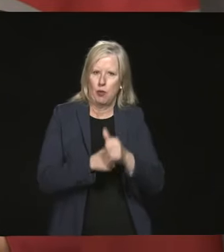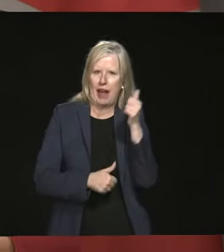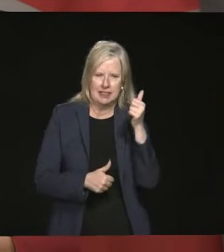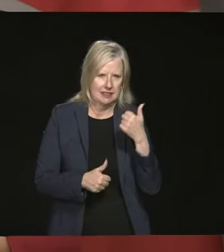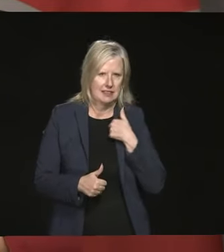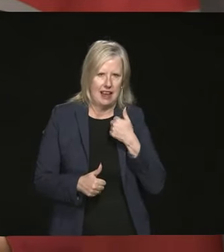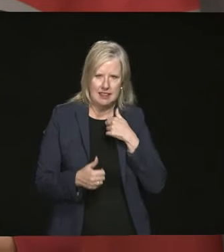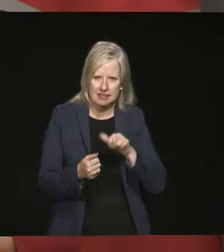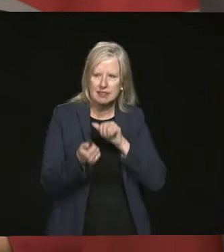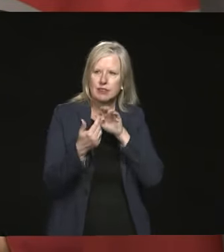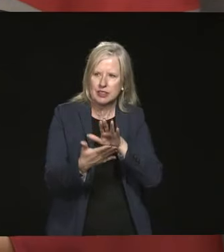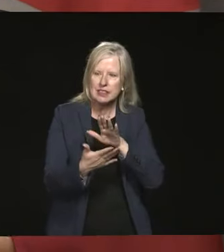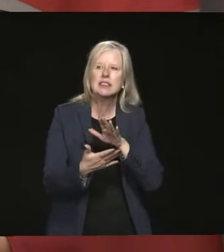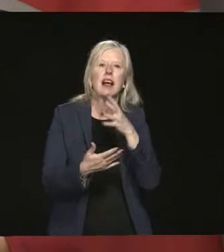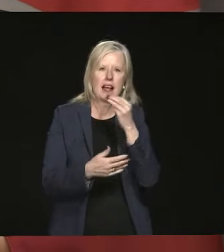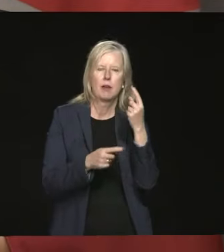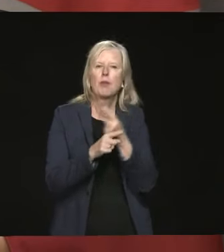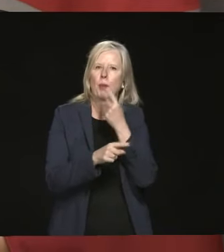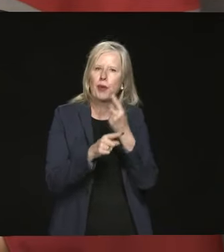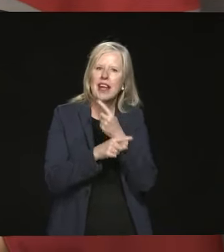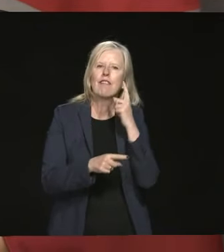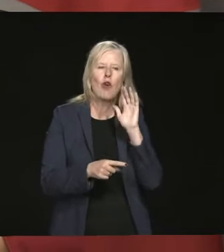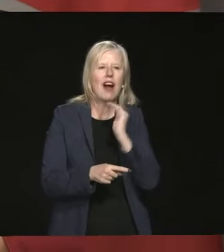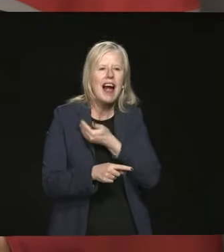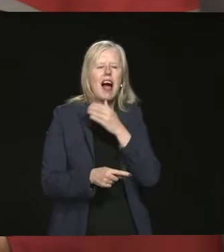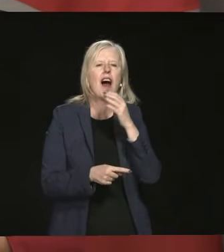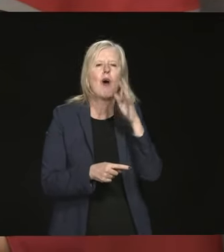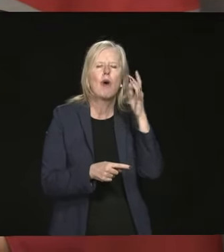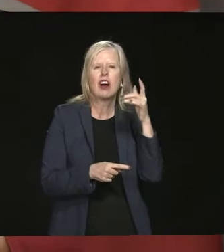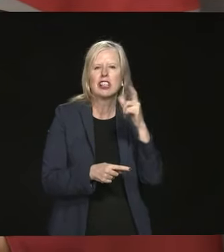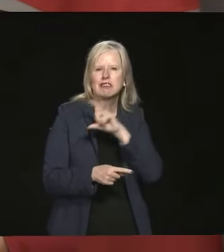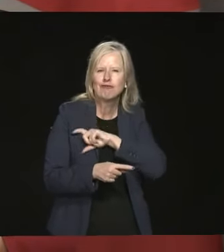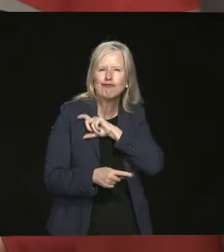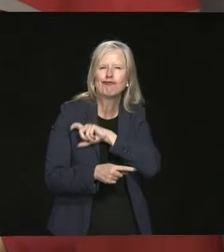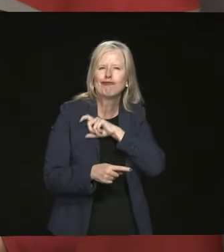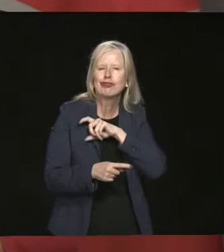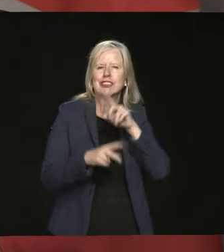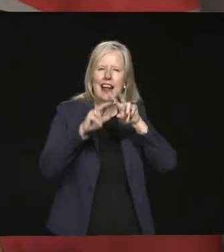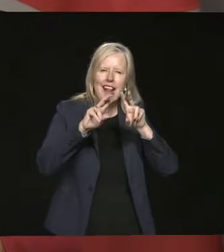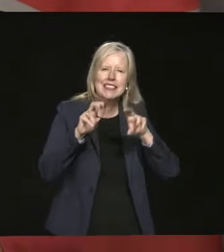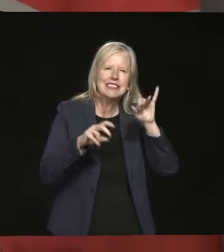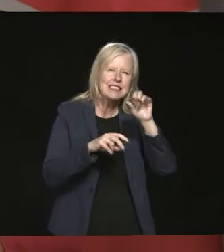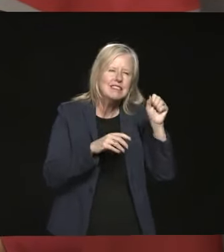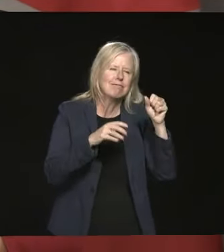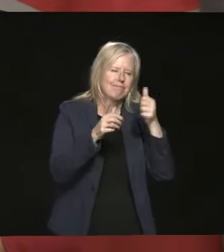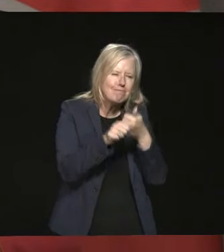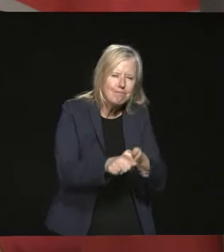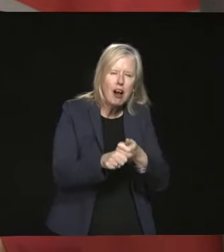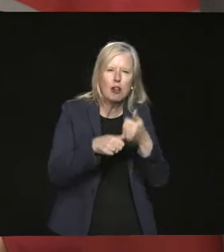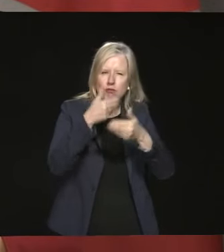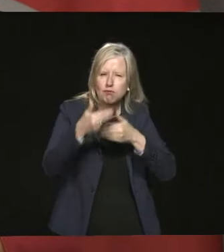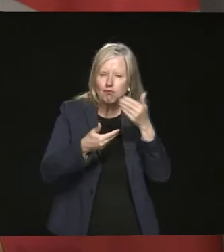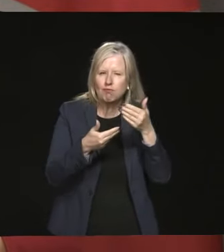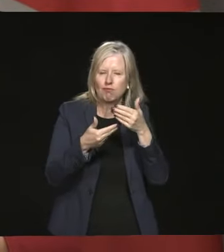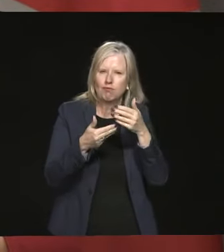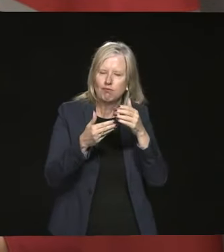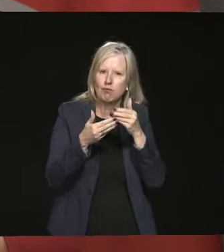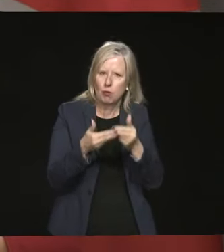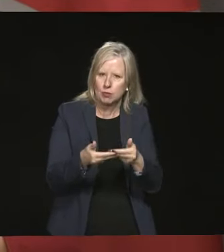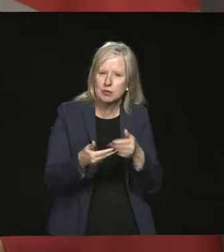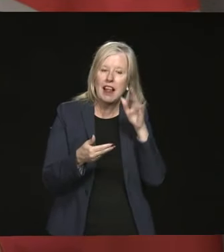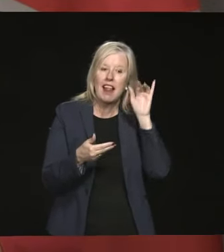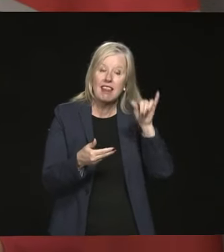appropriate for our intelligence officials and analysts to be following it closely. And that intelligence is